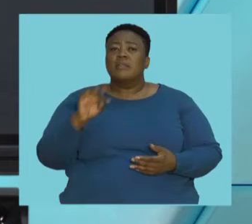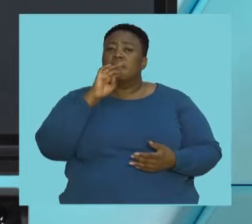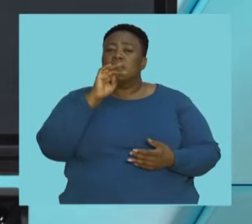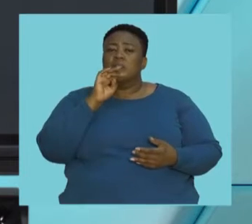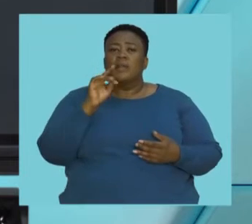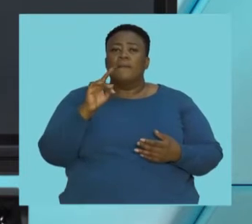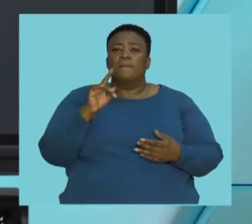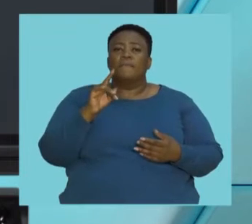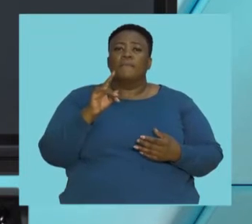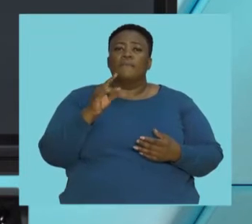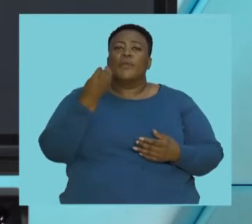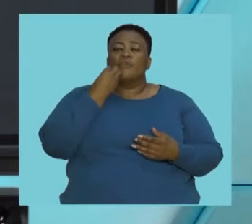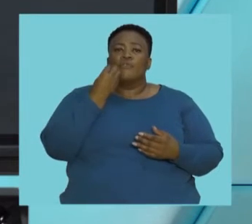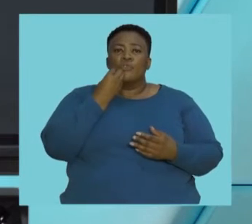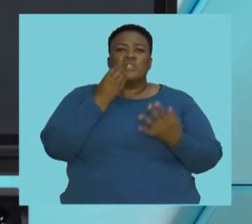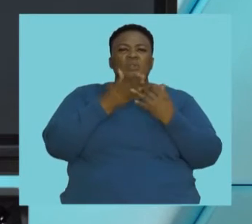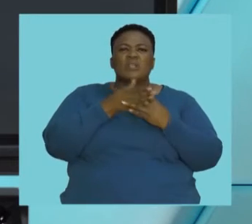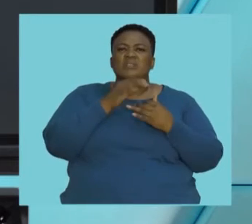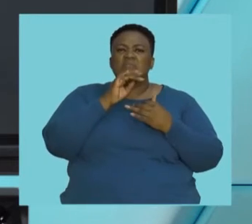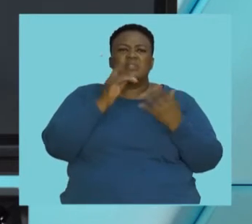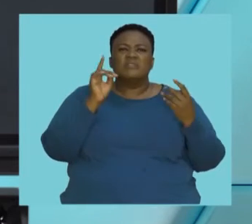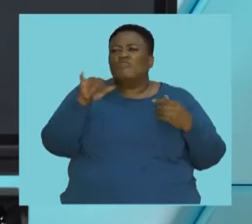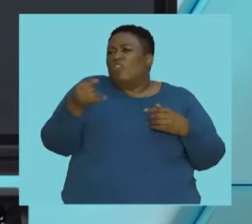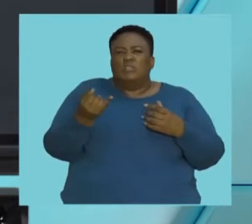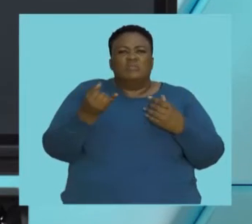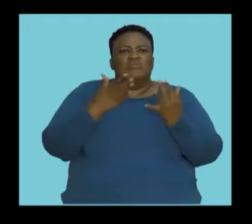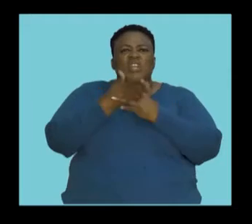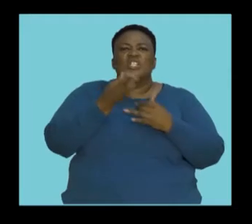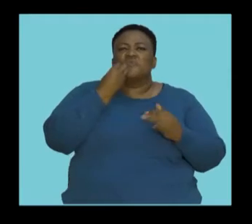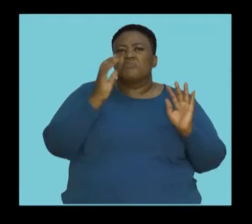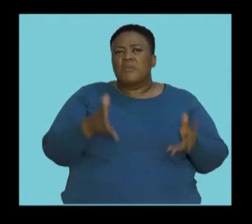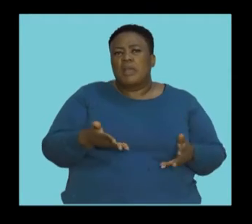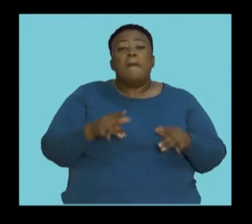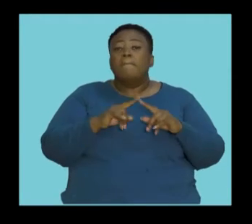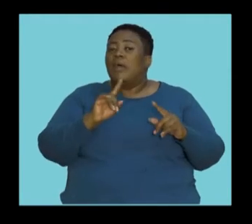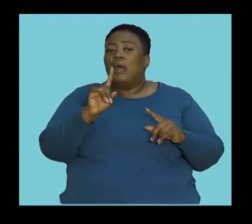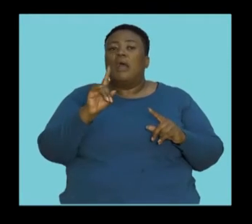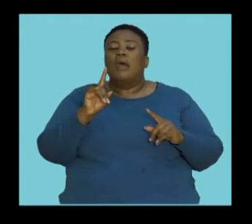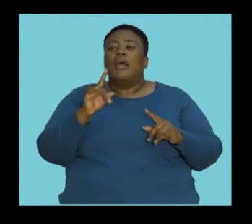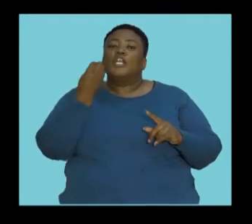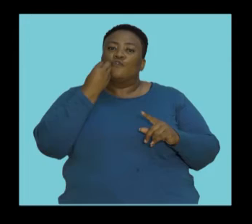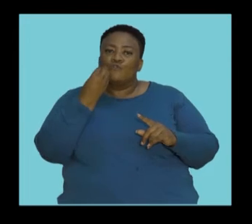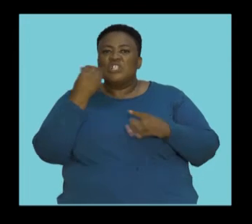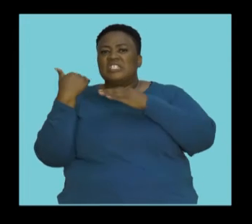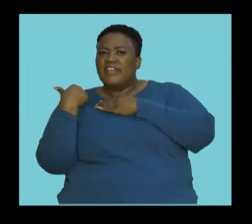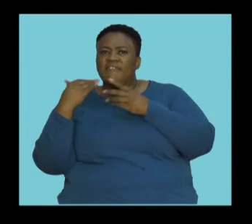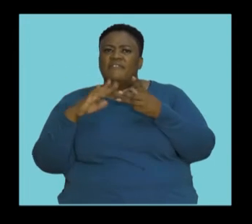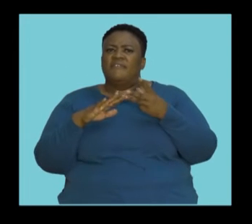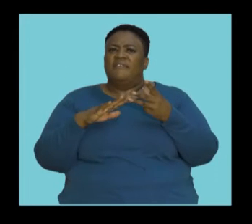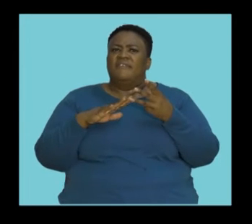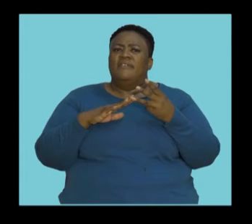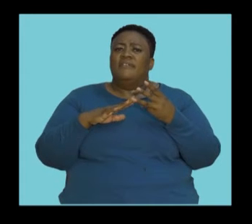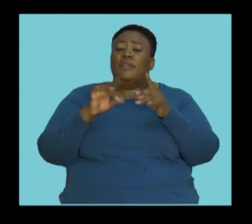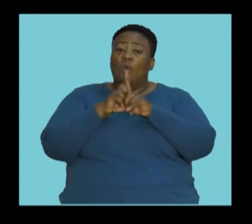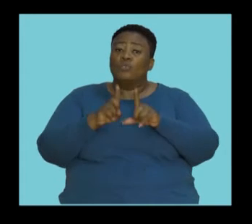access to food, but it's also the access to food that is safe, that is nutritious, but also